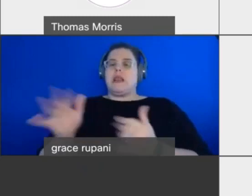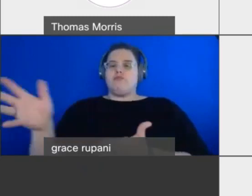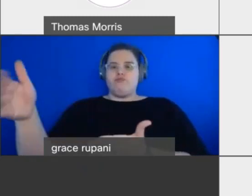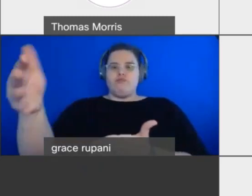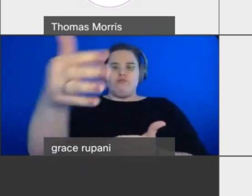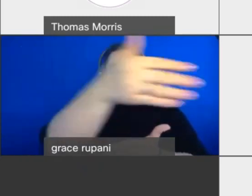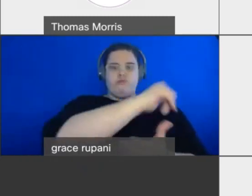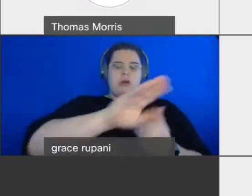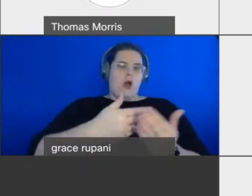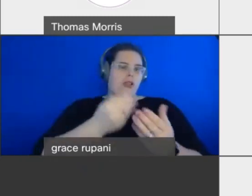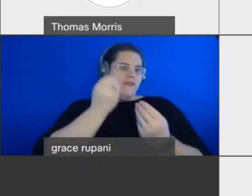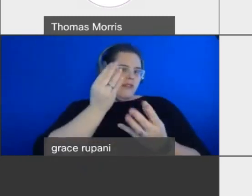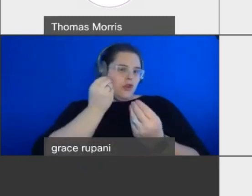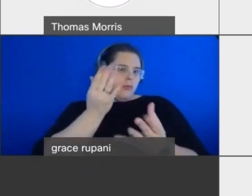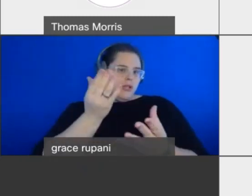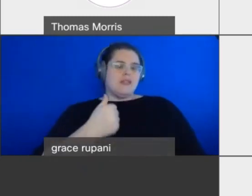that the